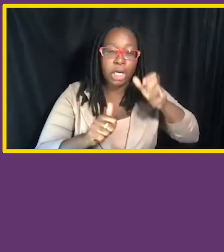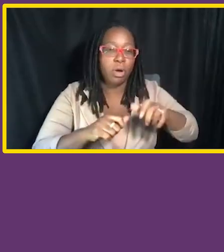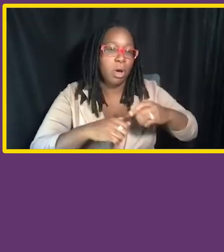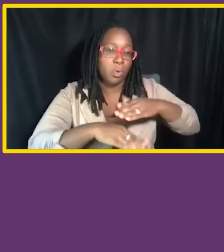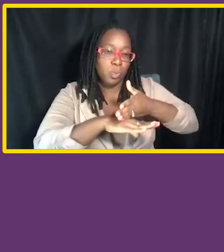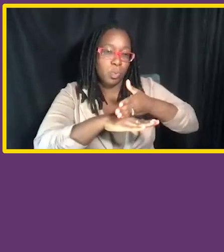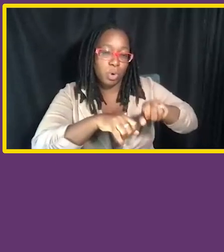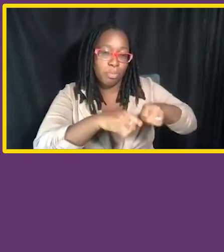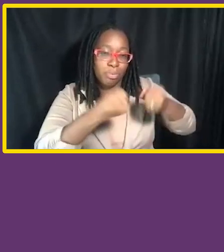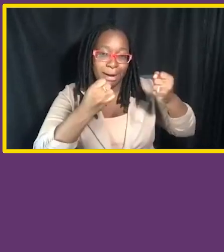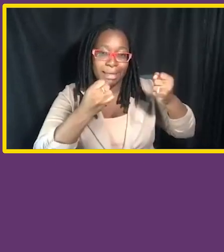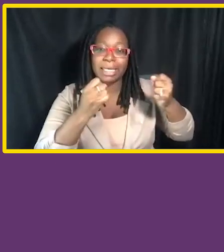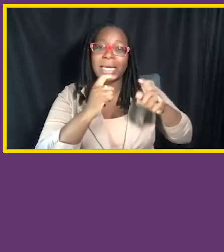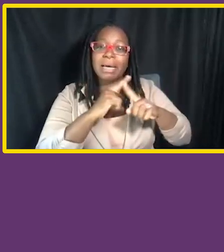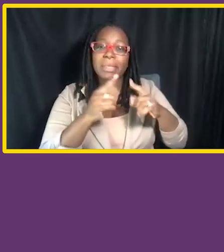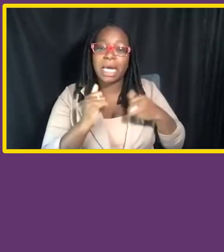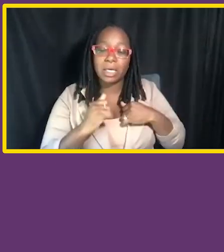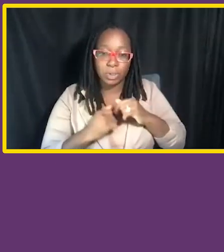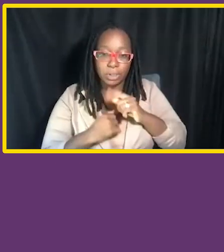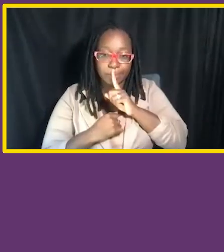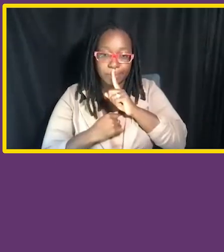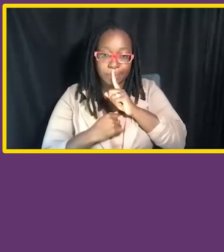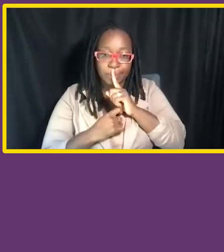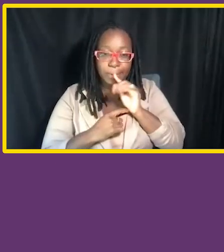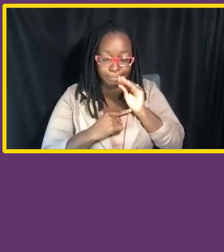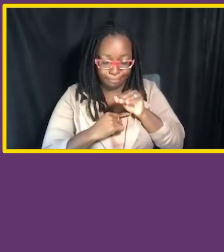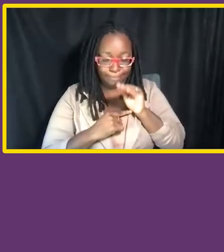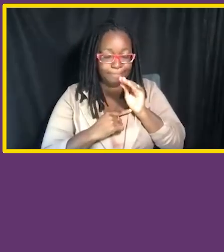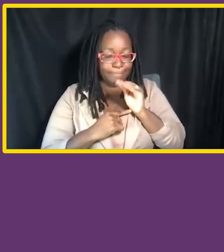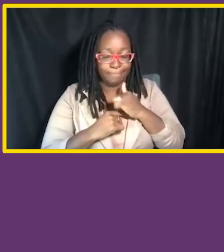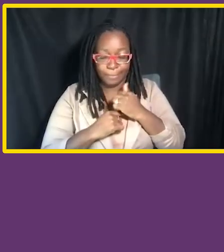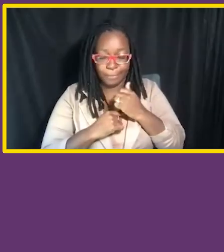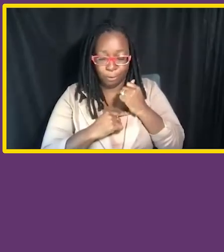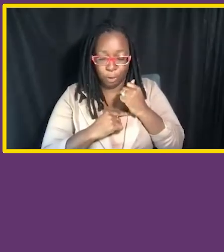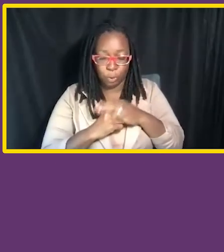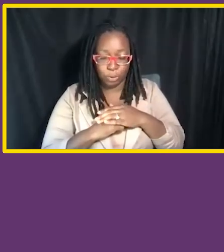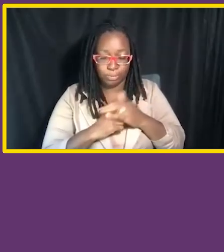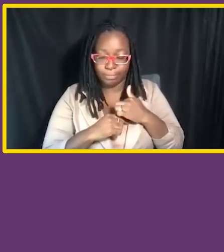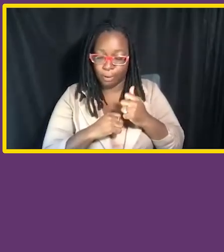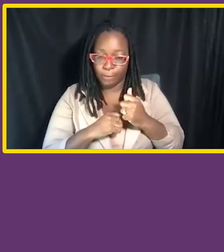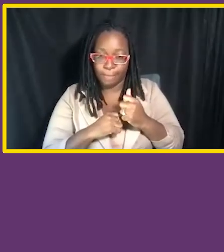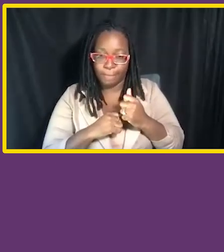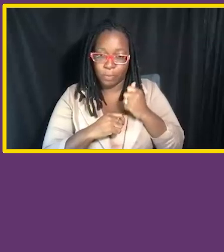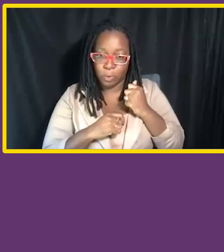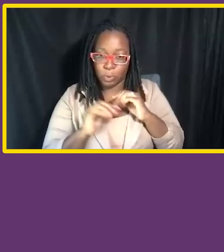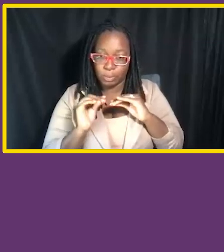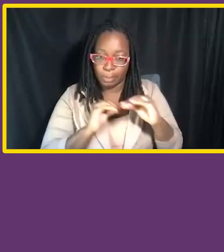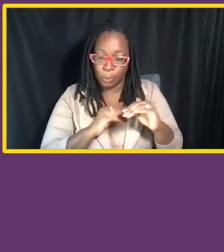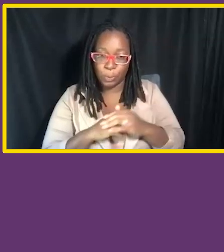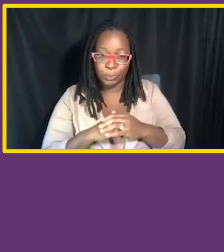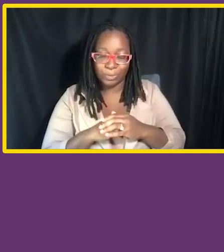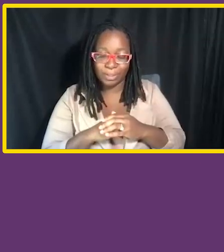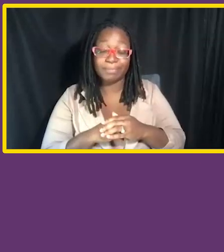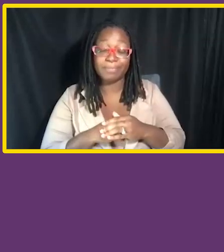her head and nod toward freedom, I shall not be moved. She gathered her babies,